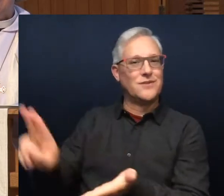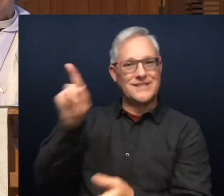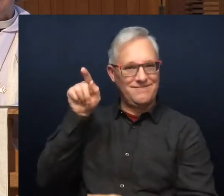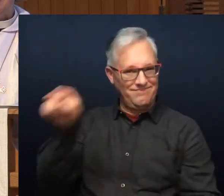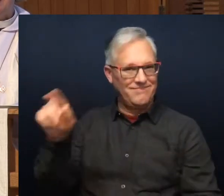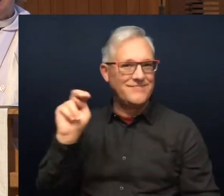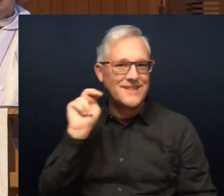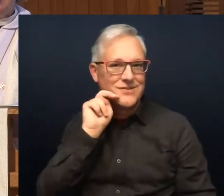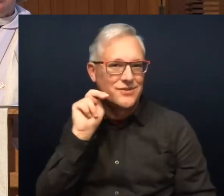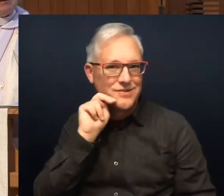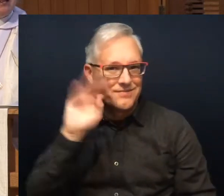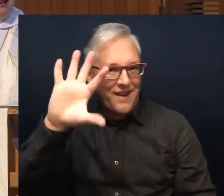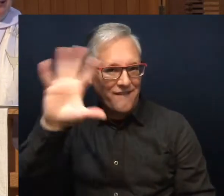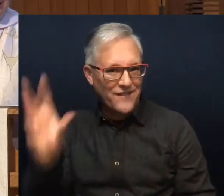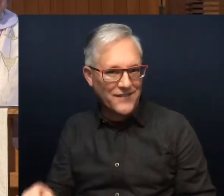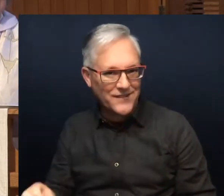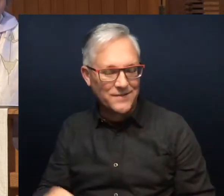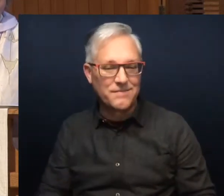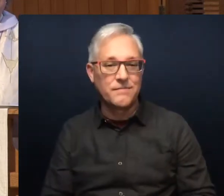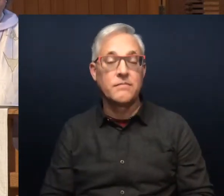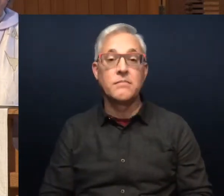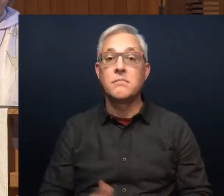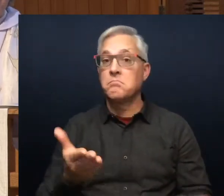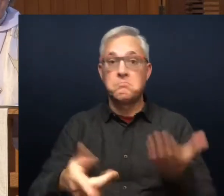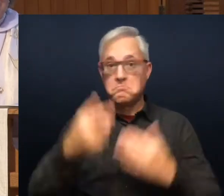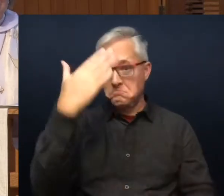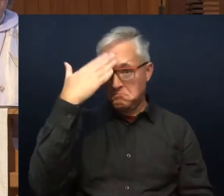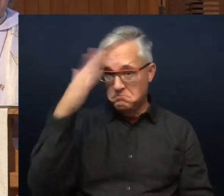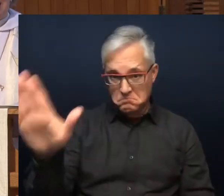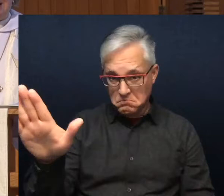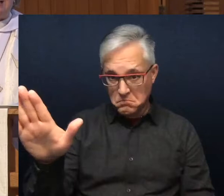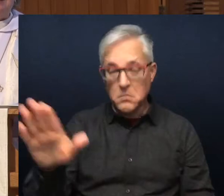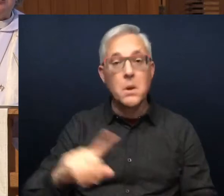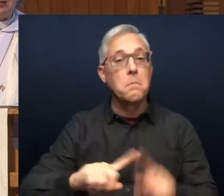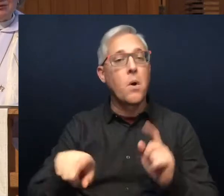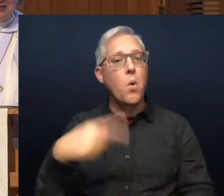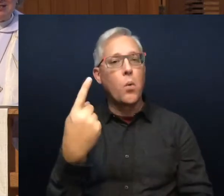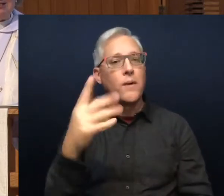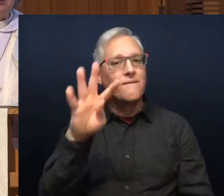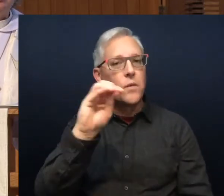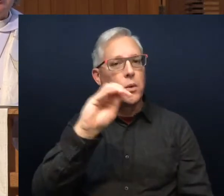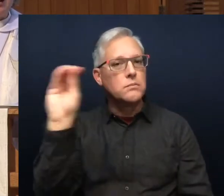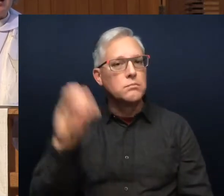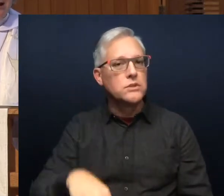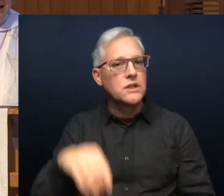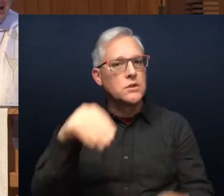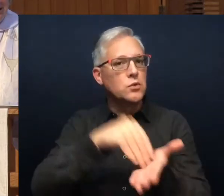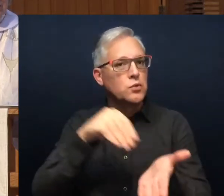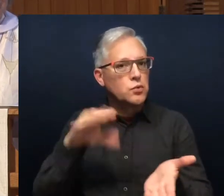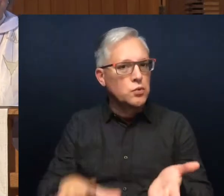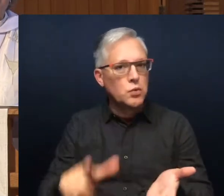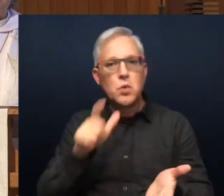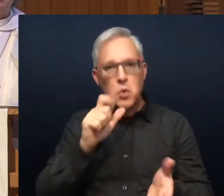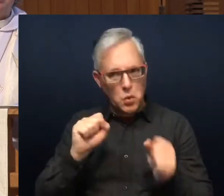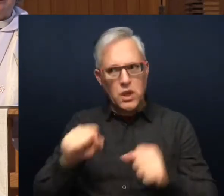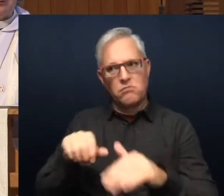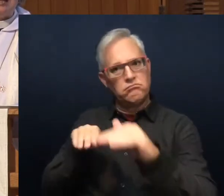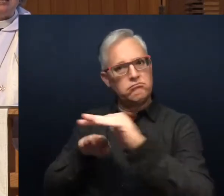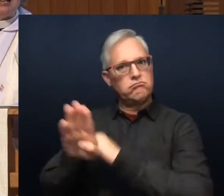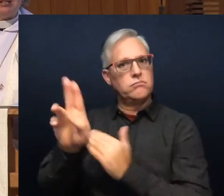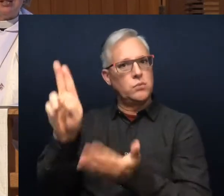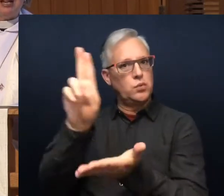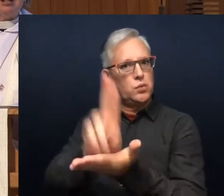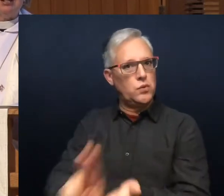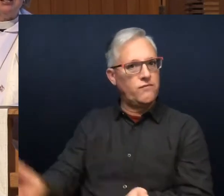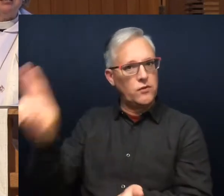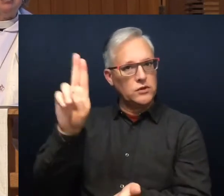Nigeria. You may not know this, but only 40% of students who are eligible for